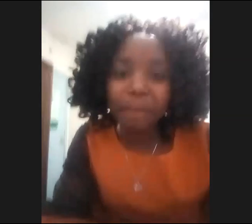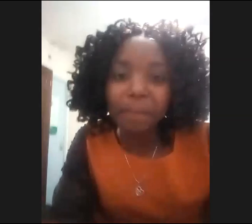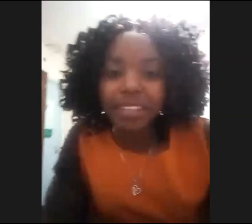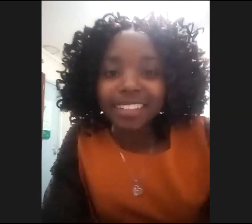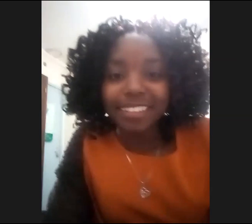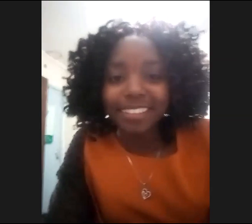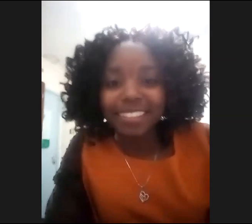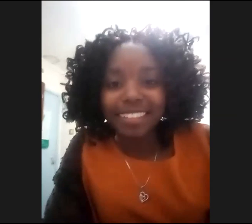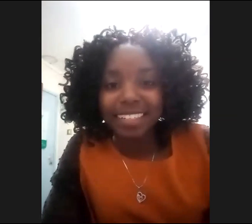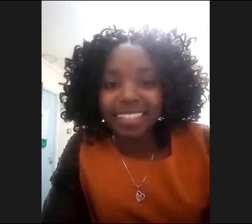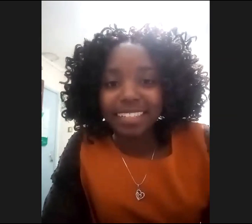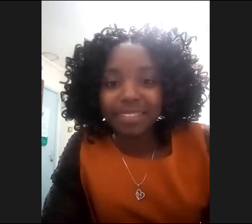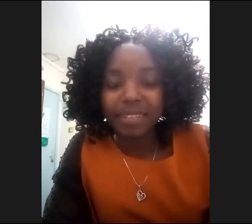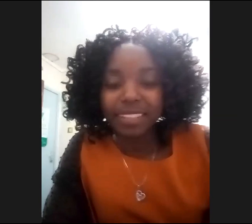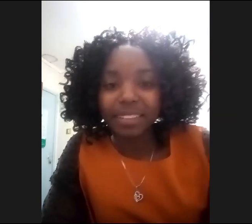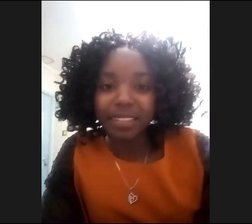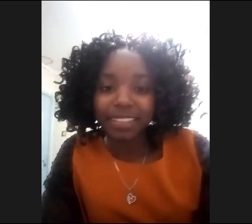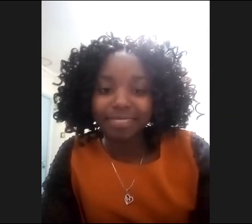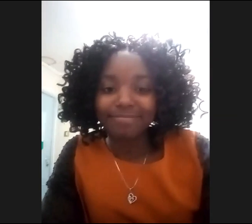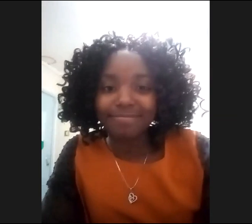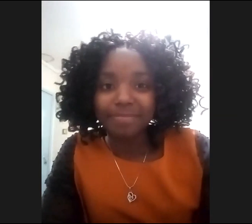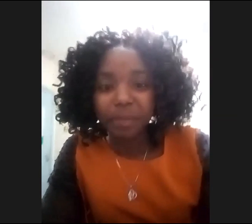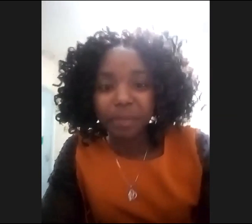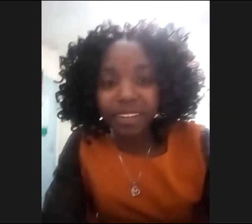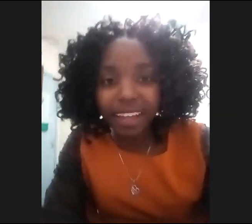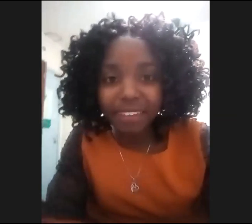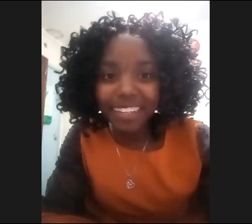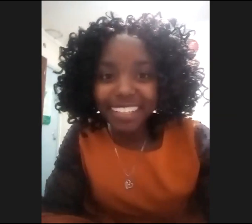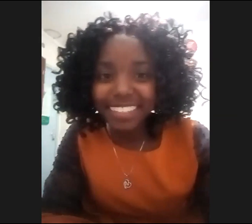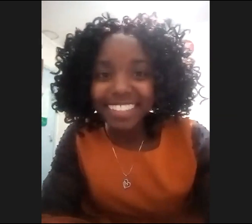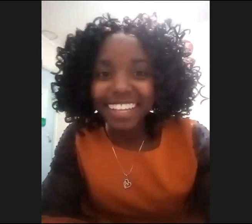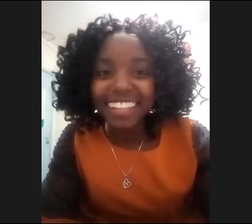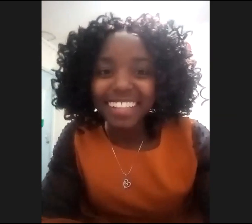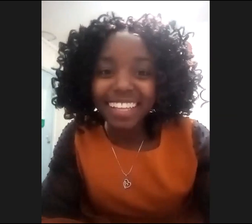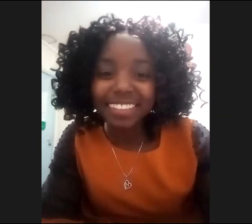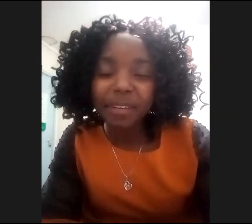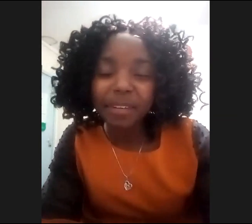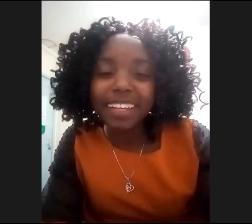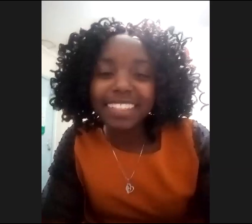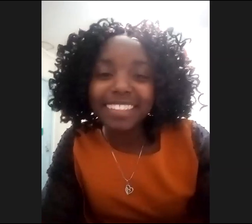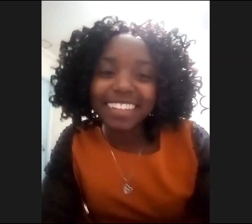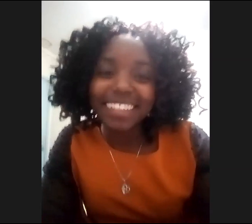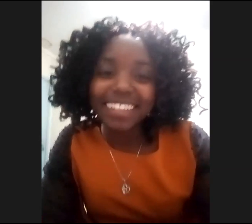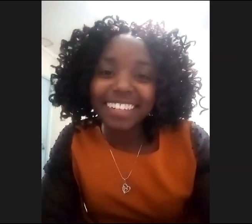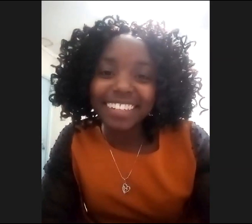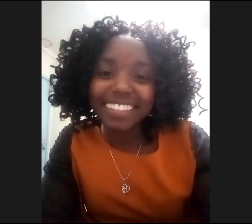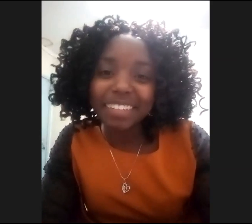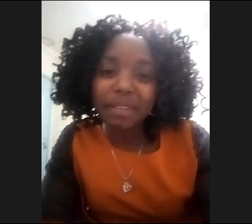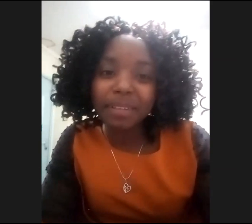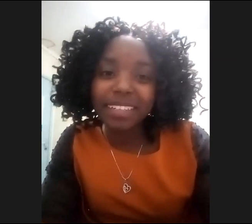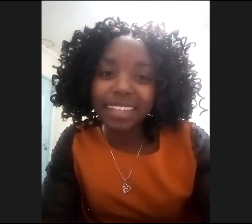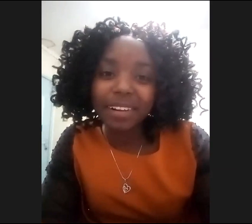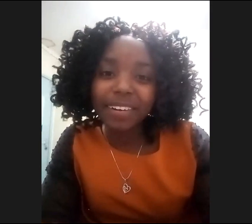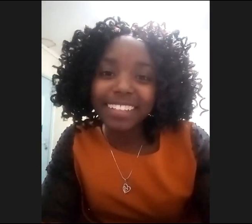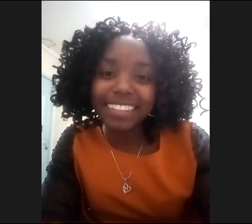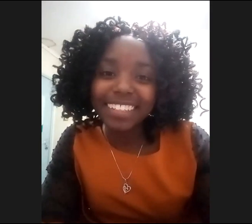Okay. So, where is it? Hi, everyone. Thank you so much. Yeah, my